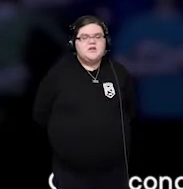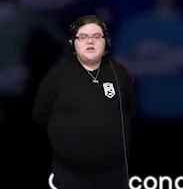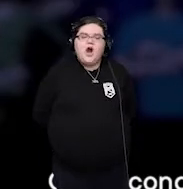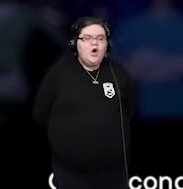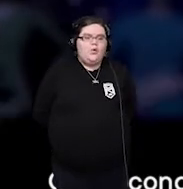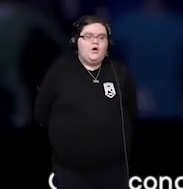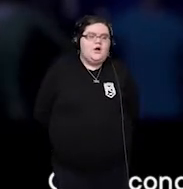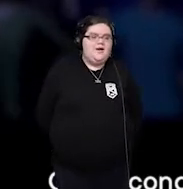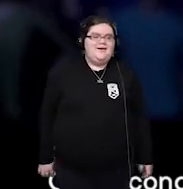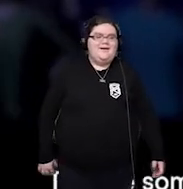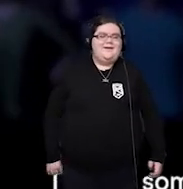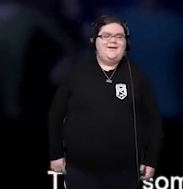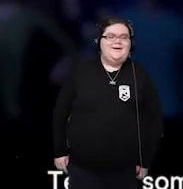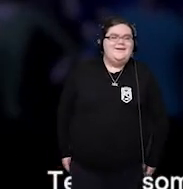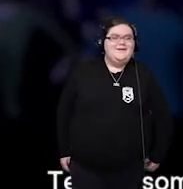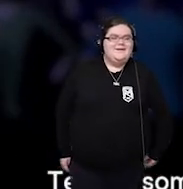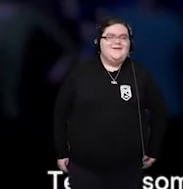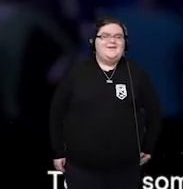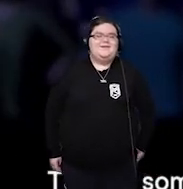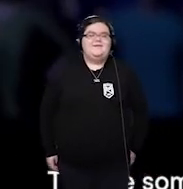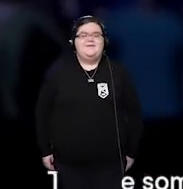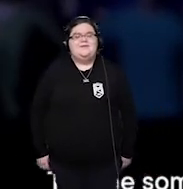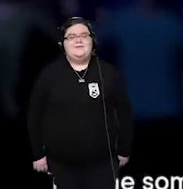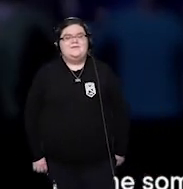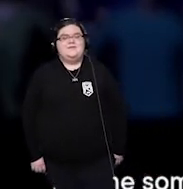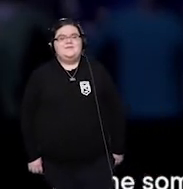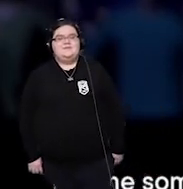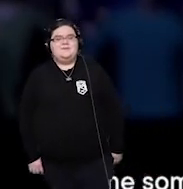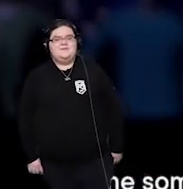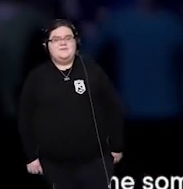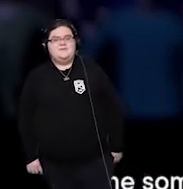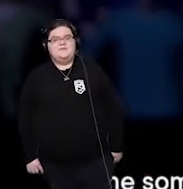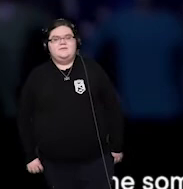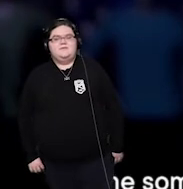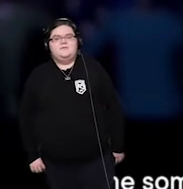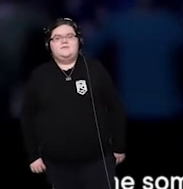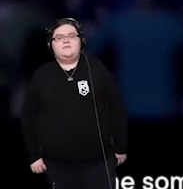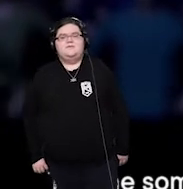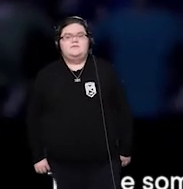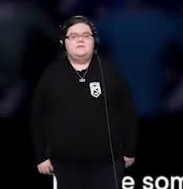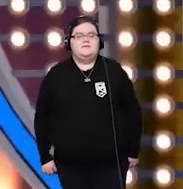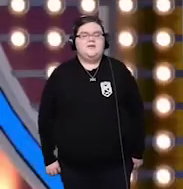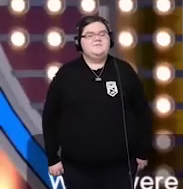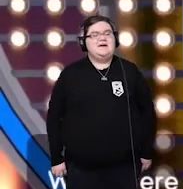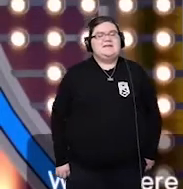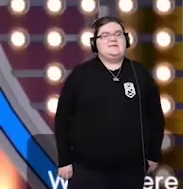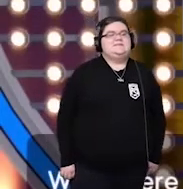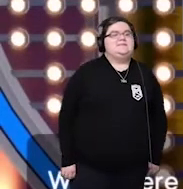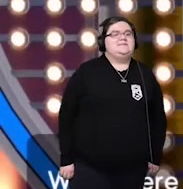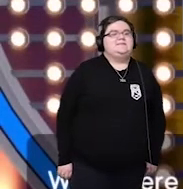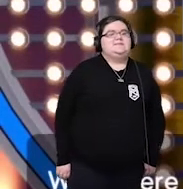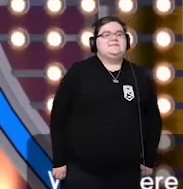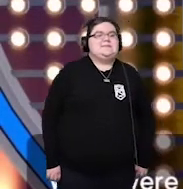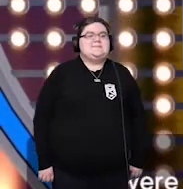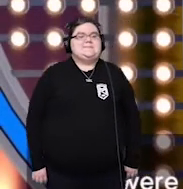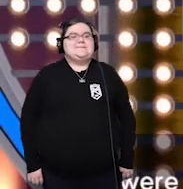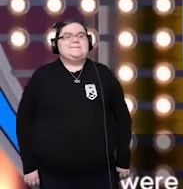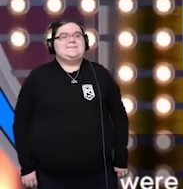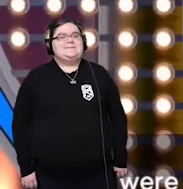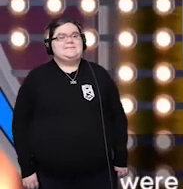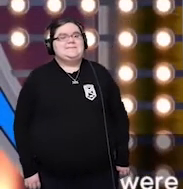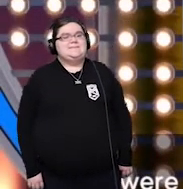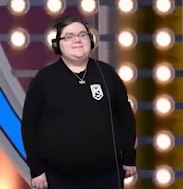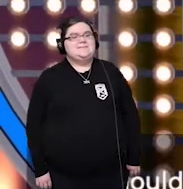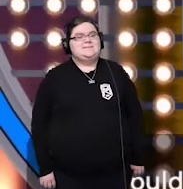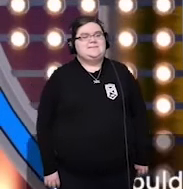good deeds. No. Tell me something that might be sitting on your lap. Laptop might beat us here. It might. We all I